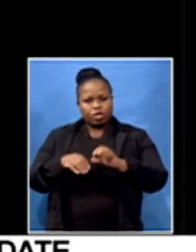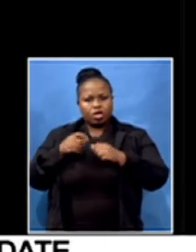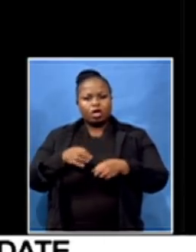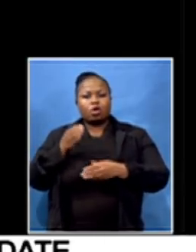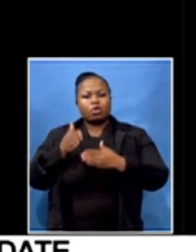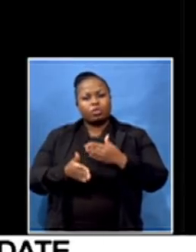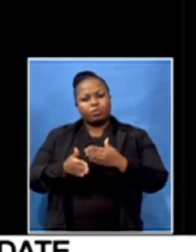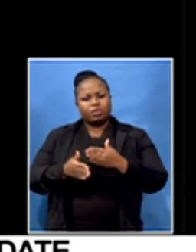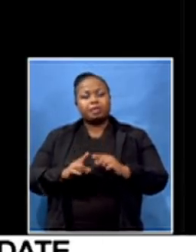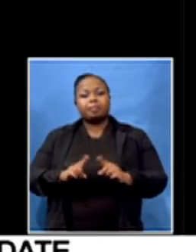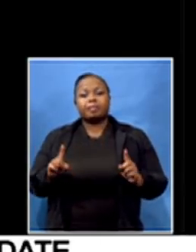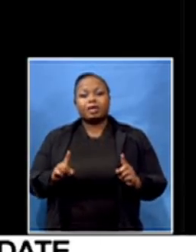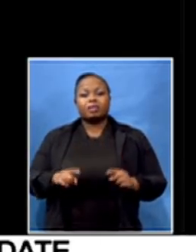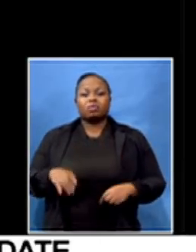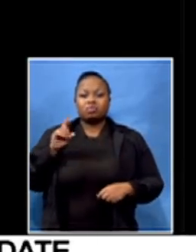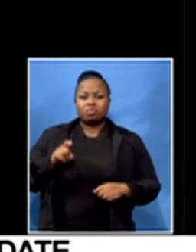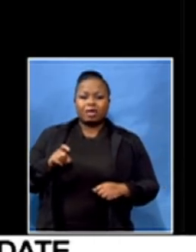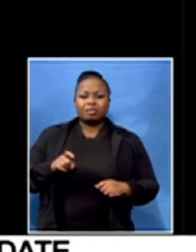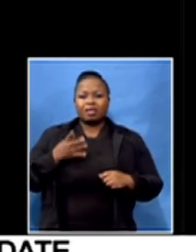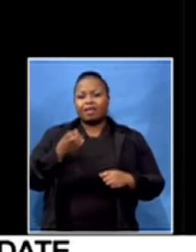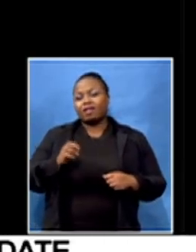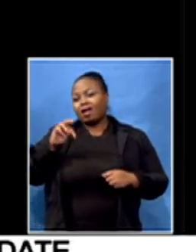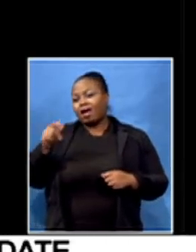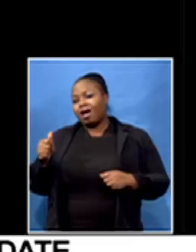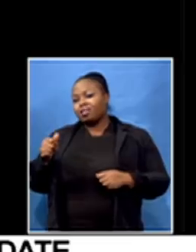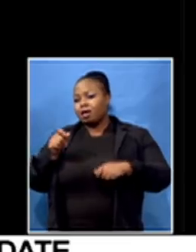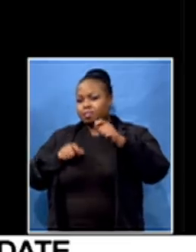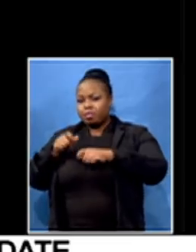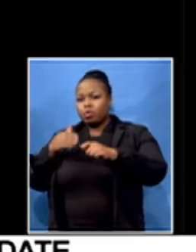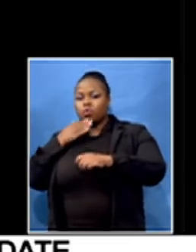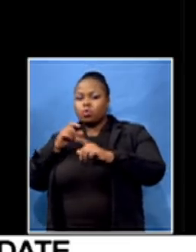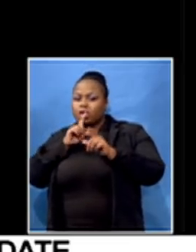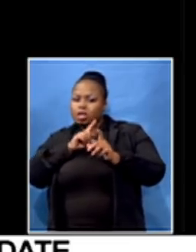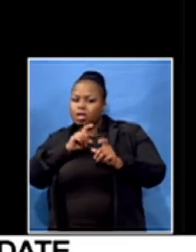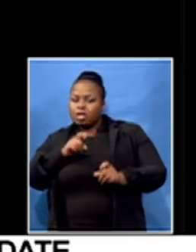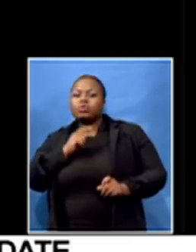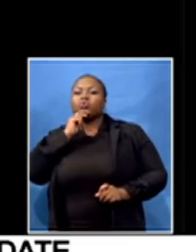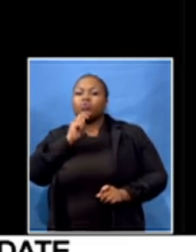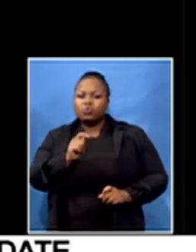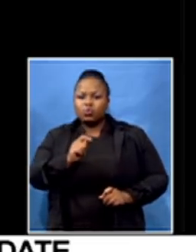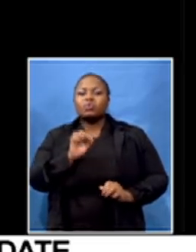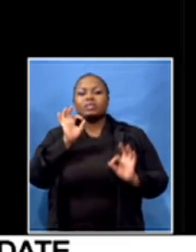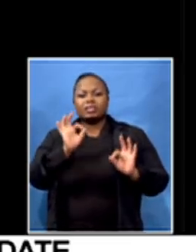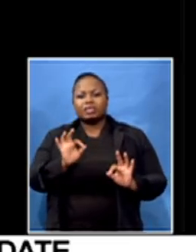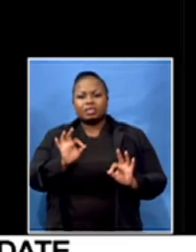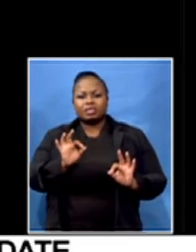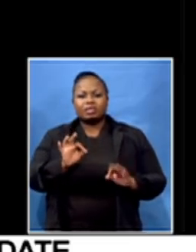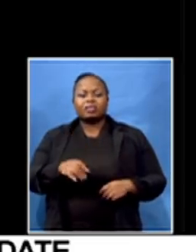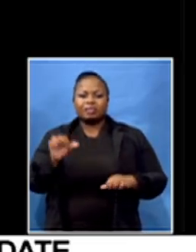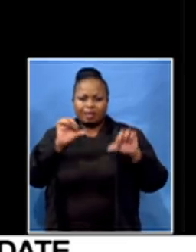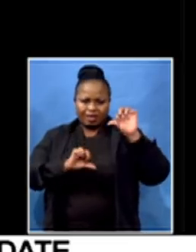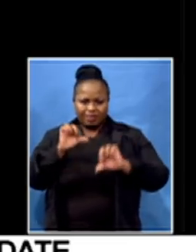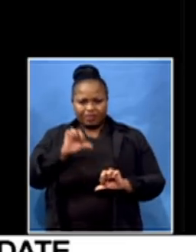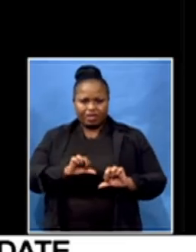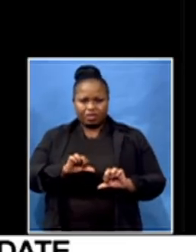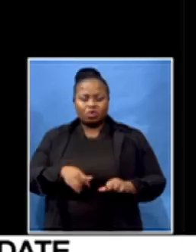peers scrutinize your findings to say this is scientific. Can we have the peer review